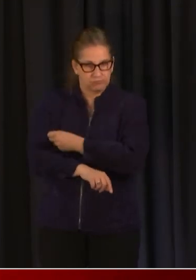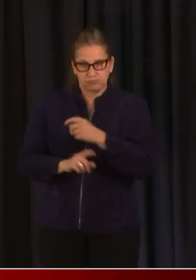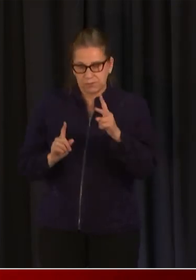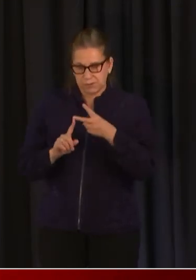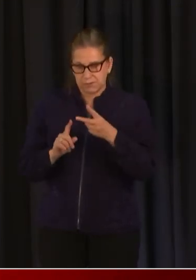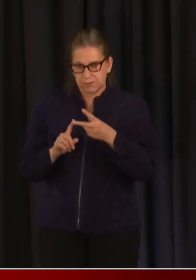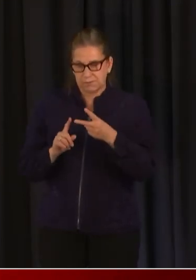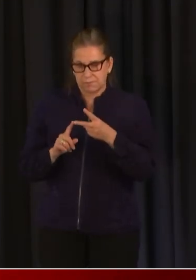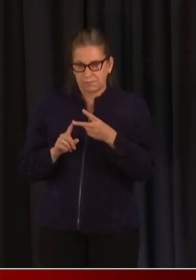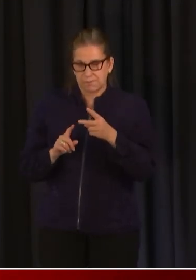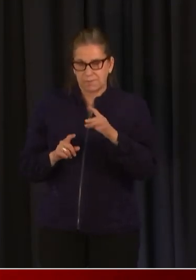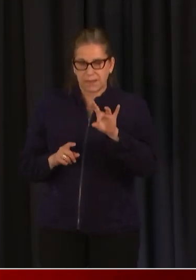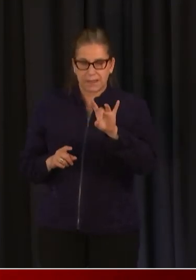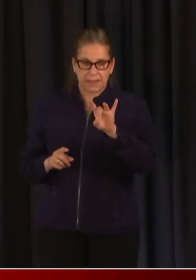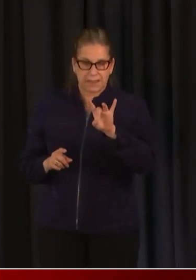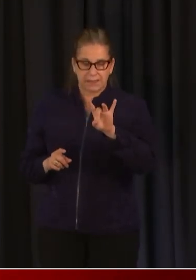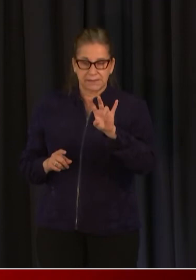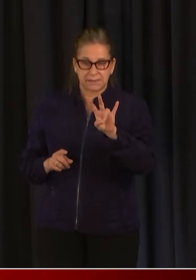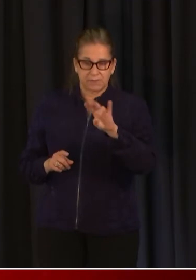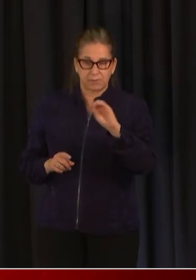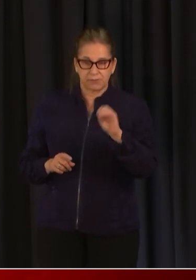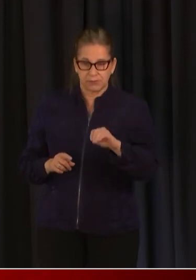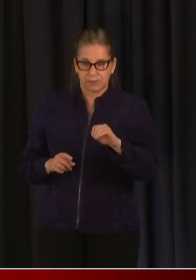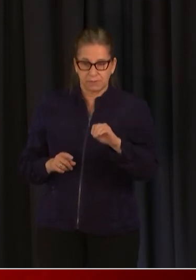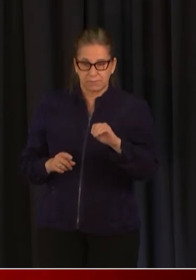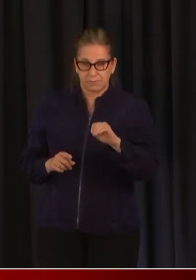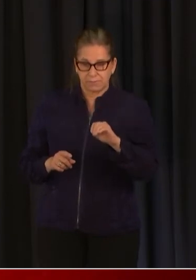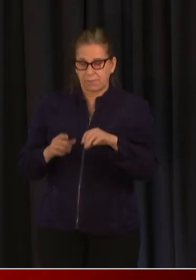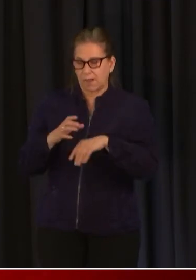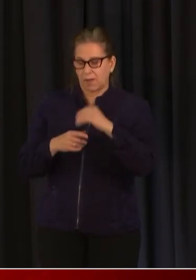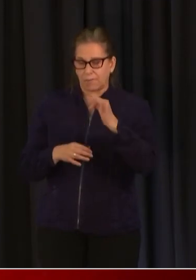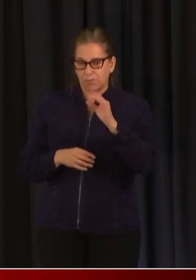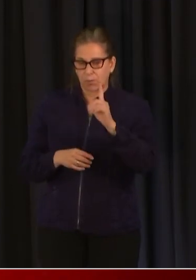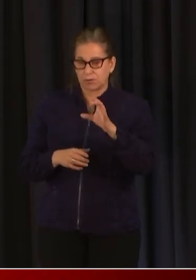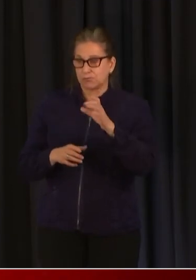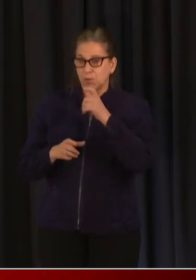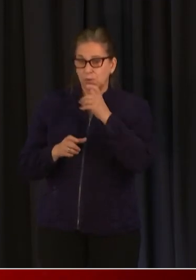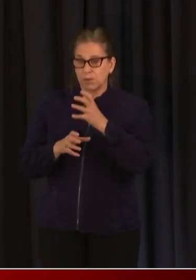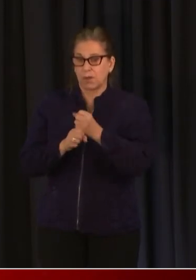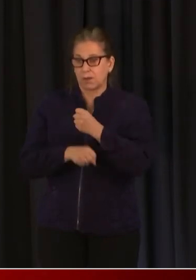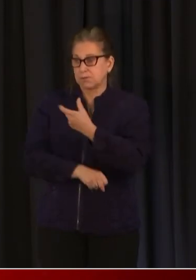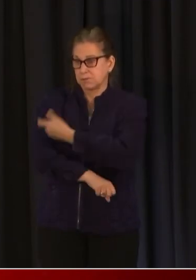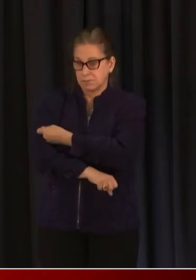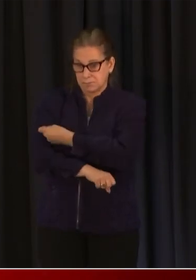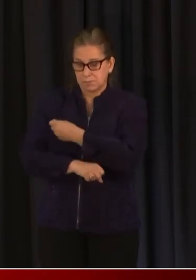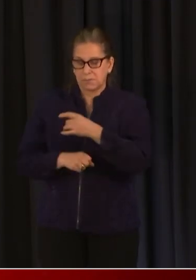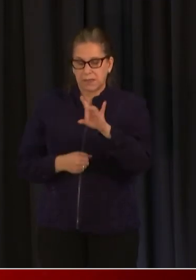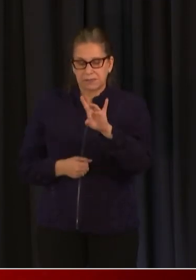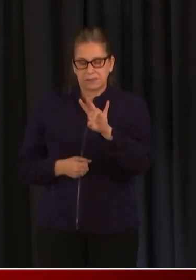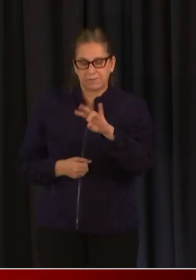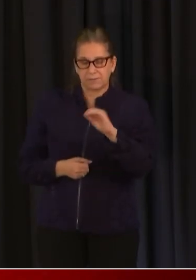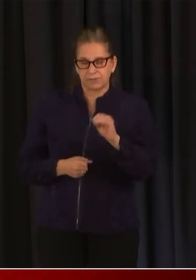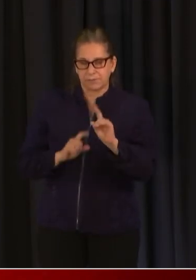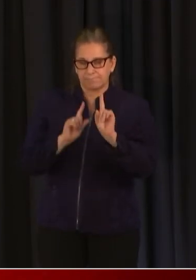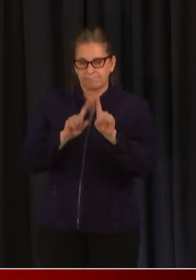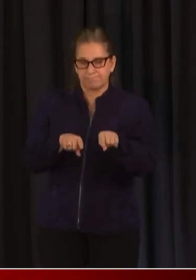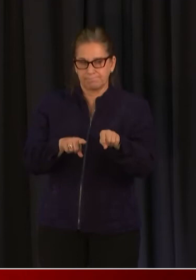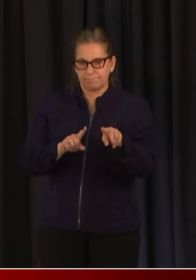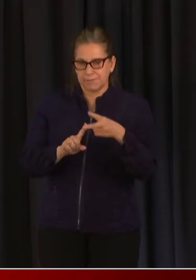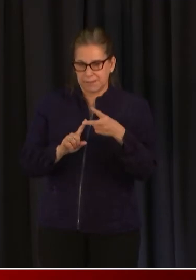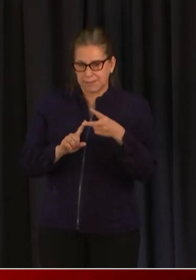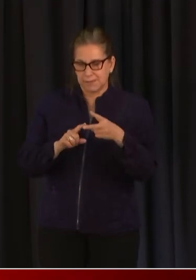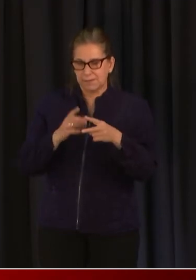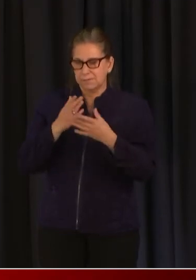their second dose of vaccine, or individuals vaccinated in the district altogether. We have noted over time that